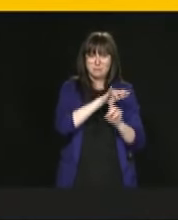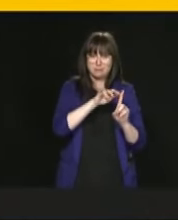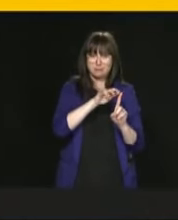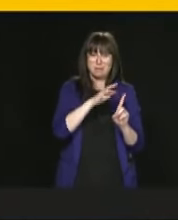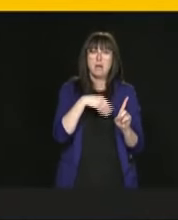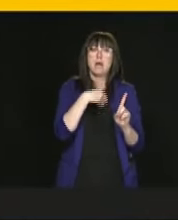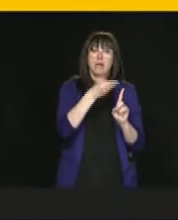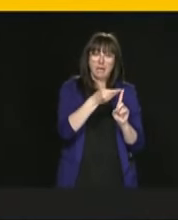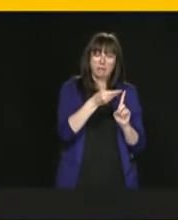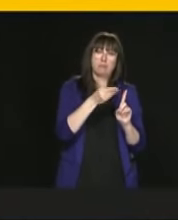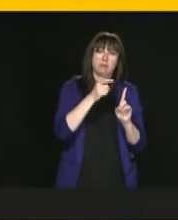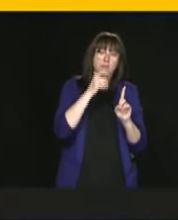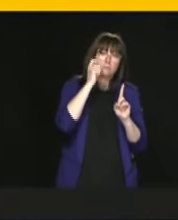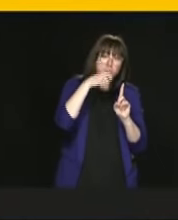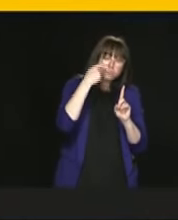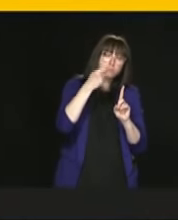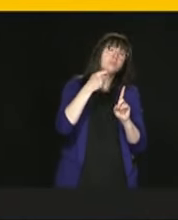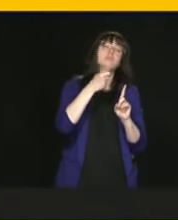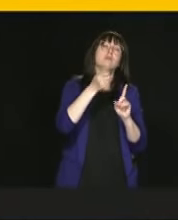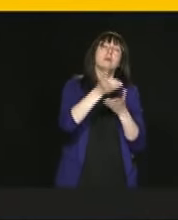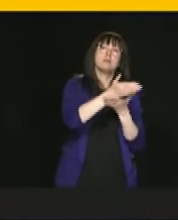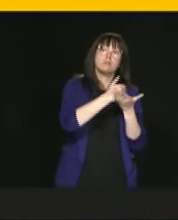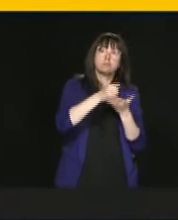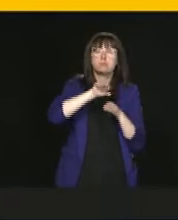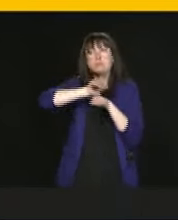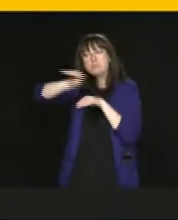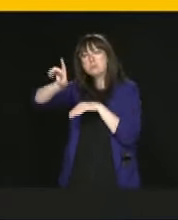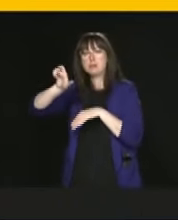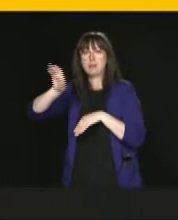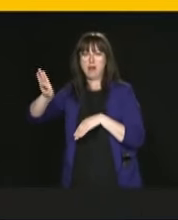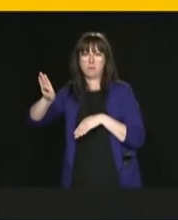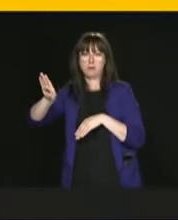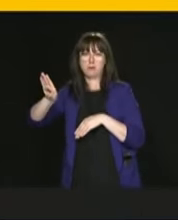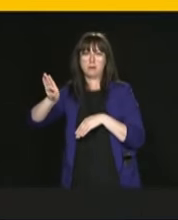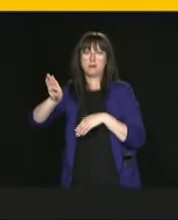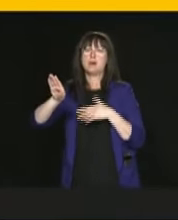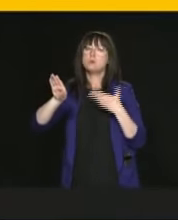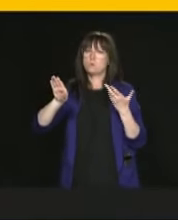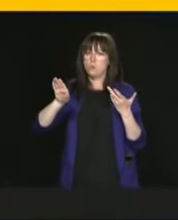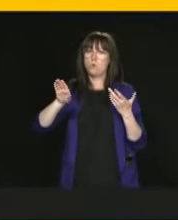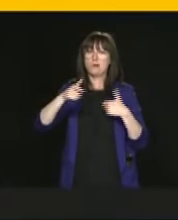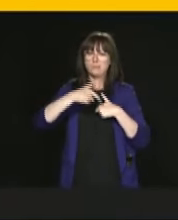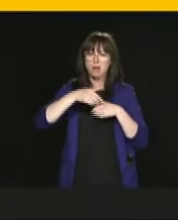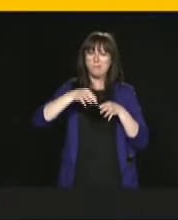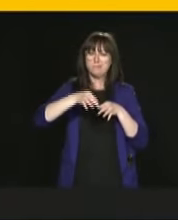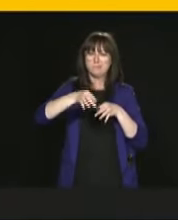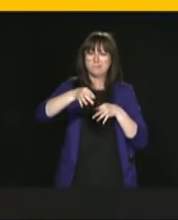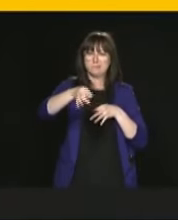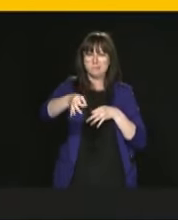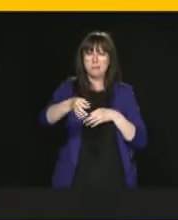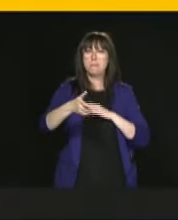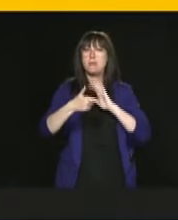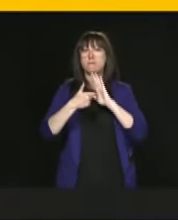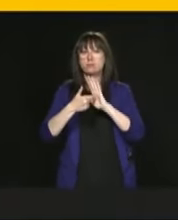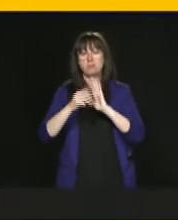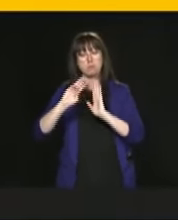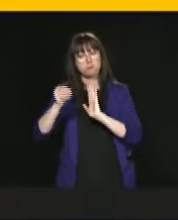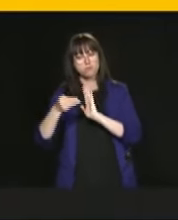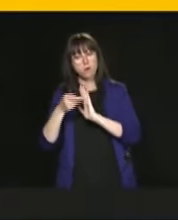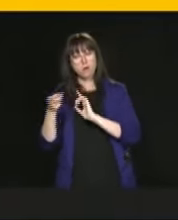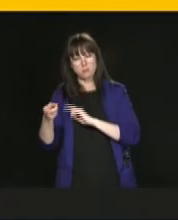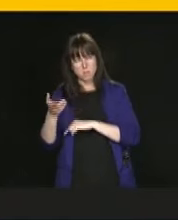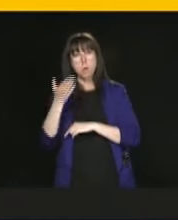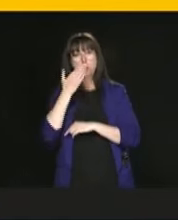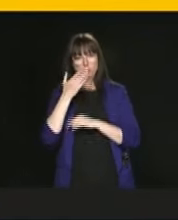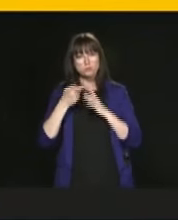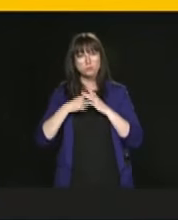to then be sent to the laboratory. So in that regard, I certainly were seeing, for example, in the city of Montreal, good steps in terms of increasing accessibility with